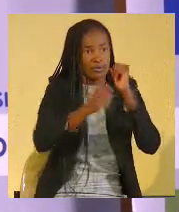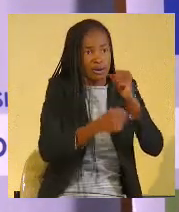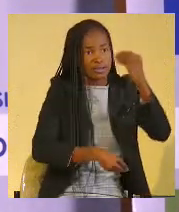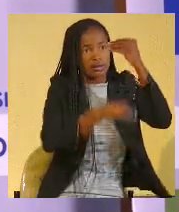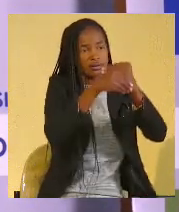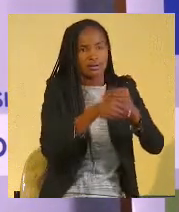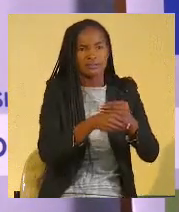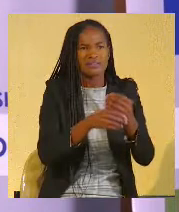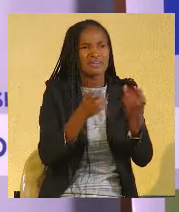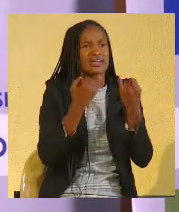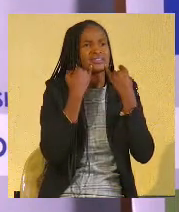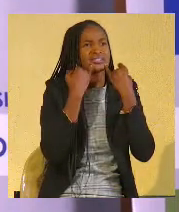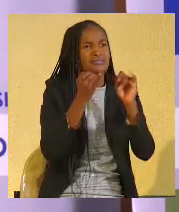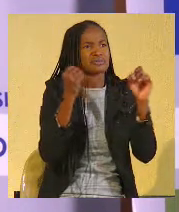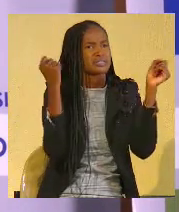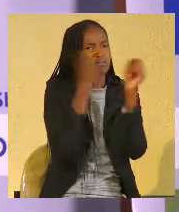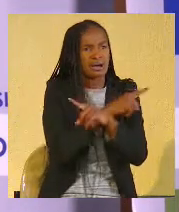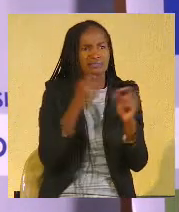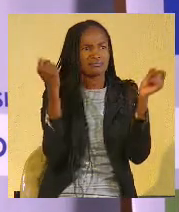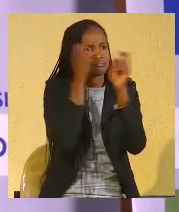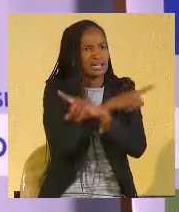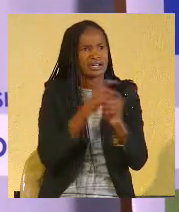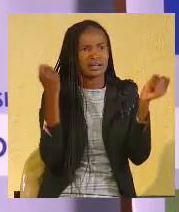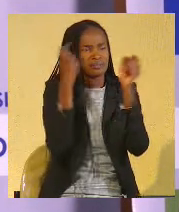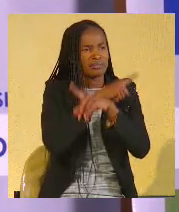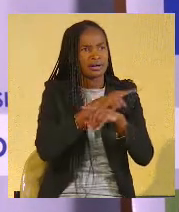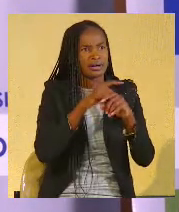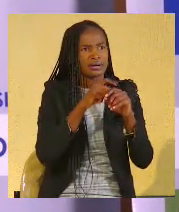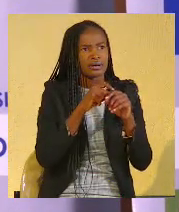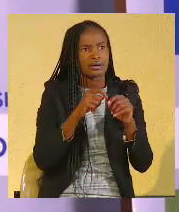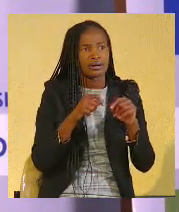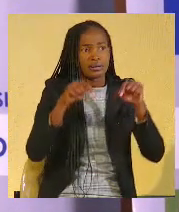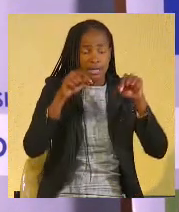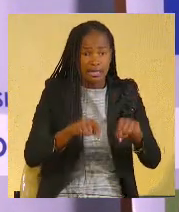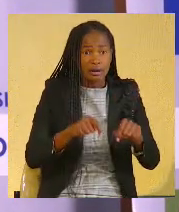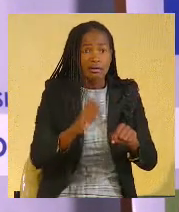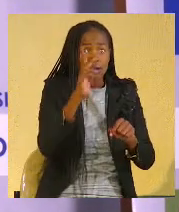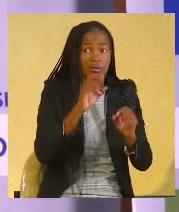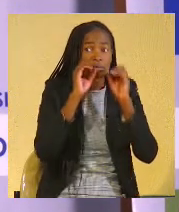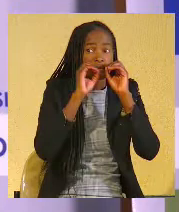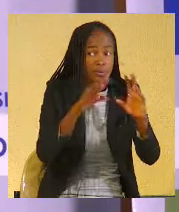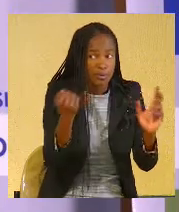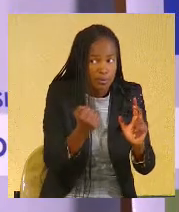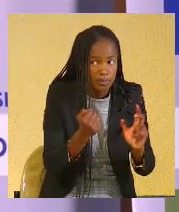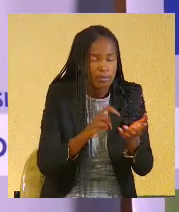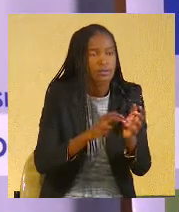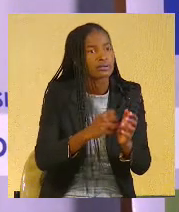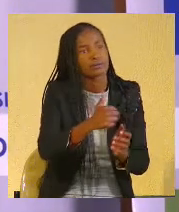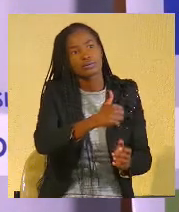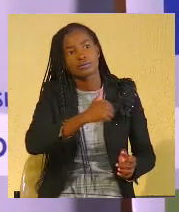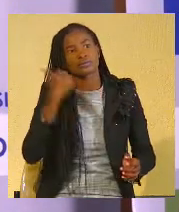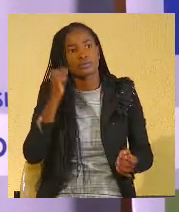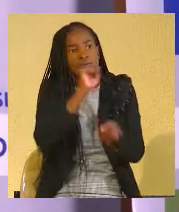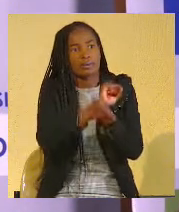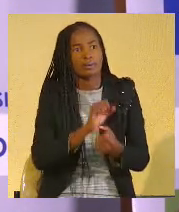issue, despite the fact that now fake news have been criminalized? The other matter is, did Cabinet not